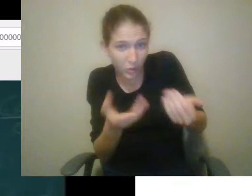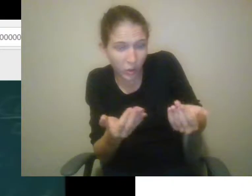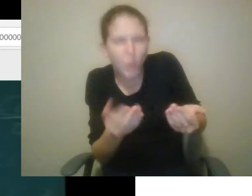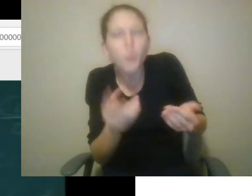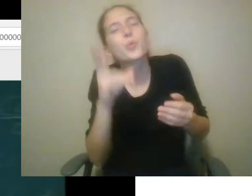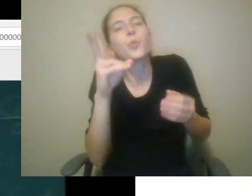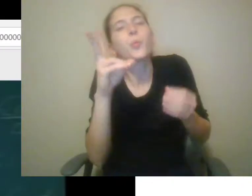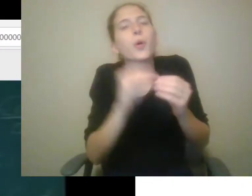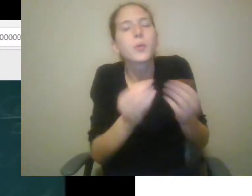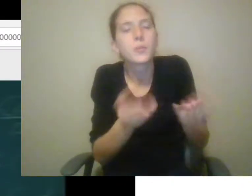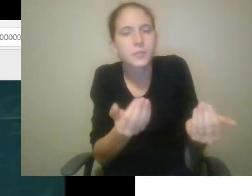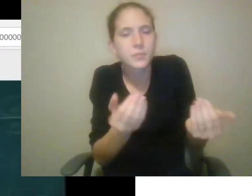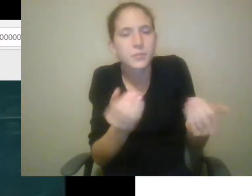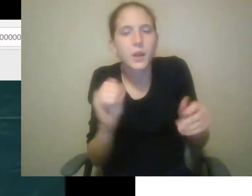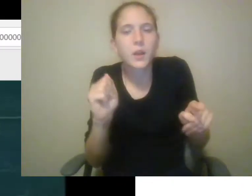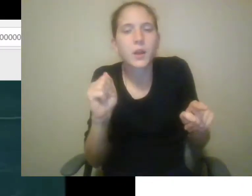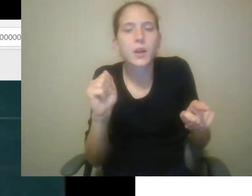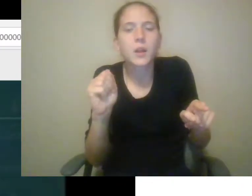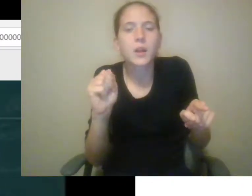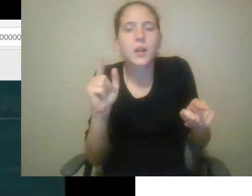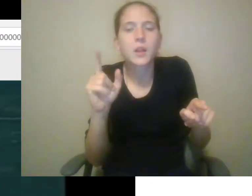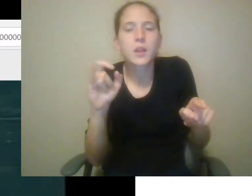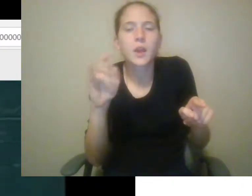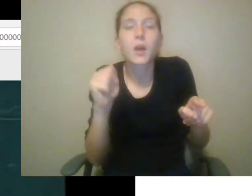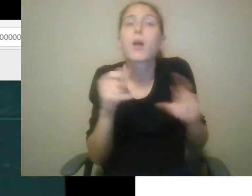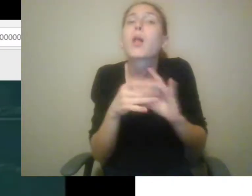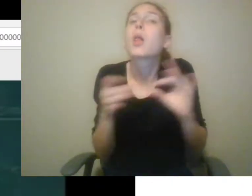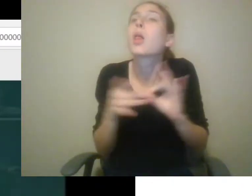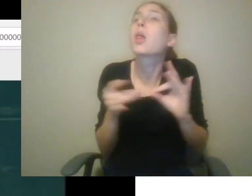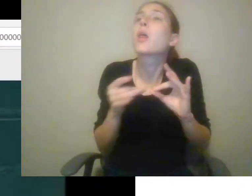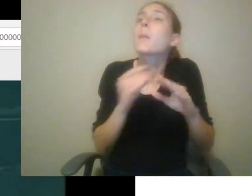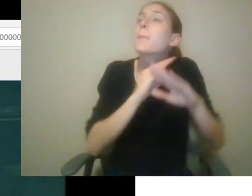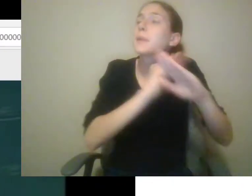Alicia? Okay, obviously, protection.